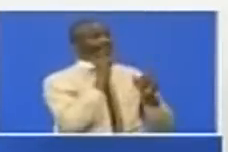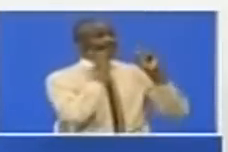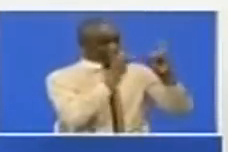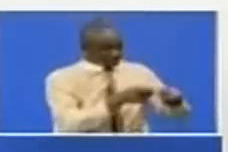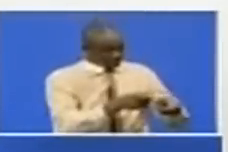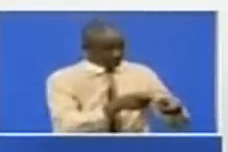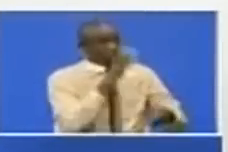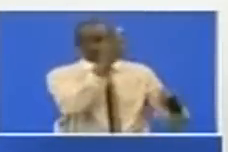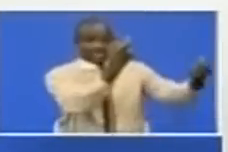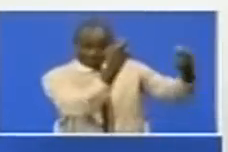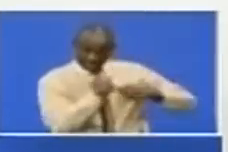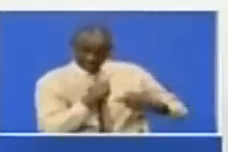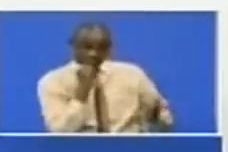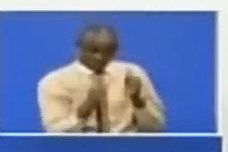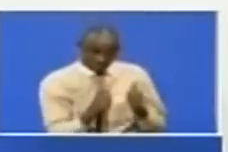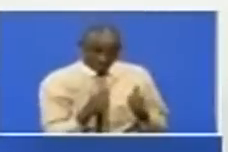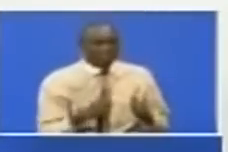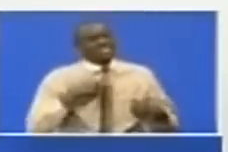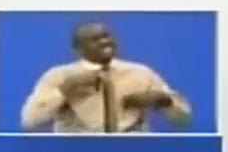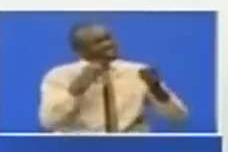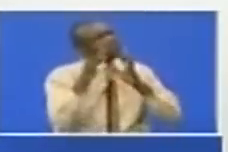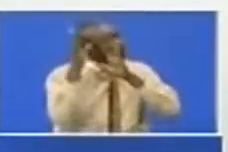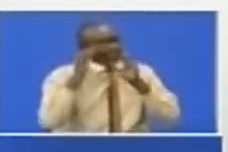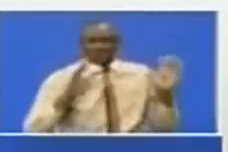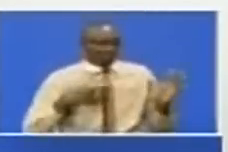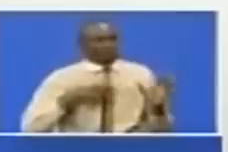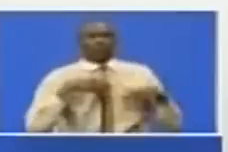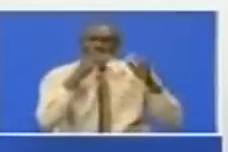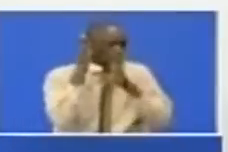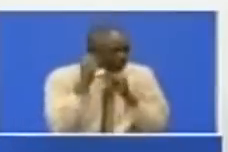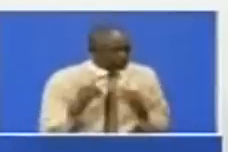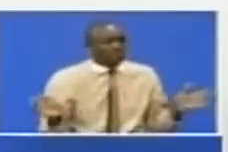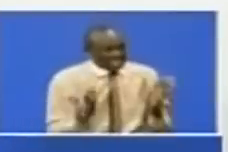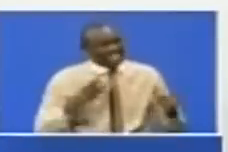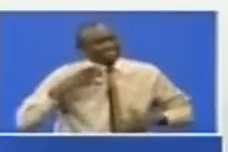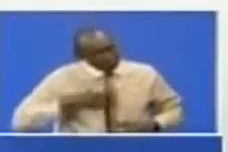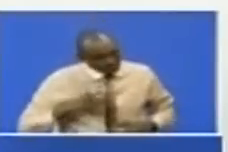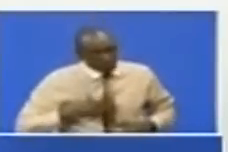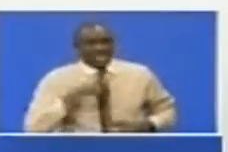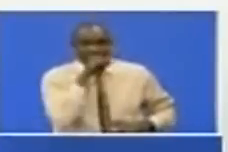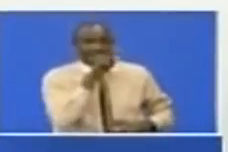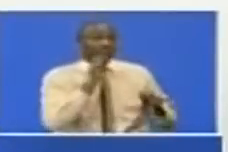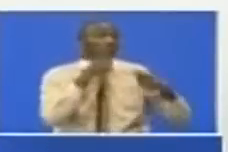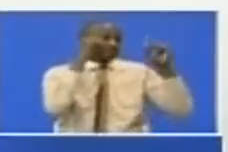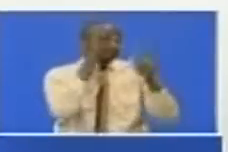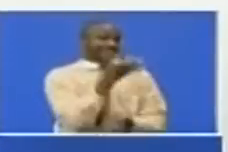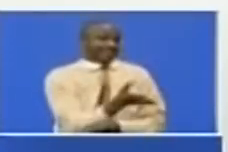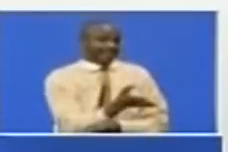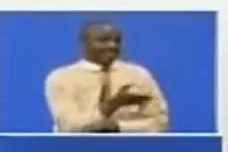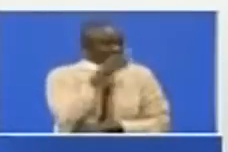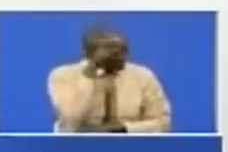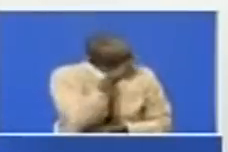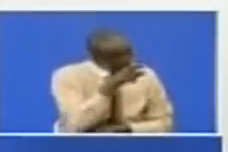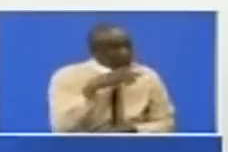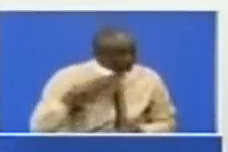that God has given me is that is just to give hope to people, because right. encouragement is the foundation to success. Mm-hmm. And these are some